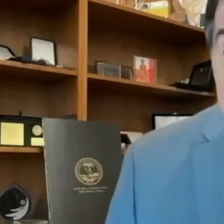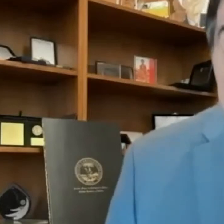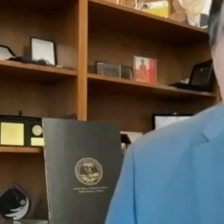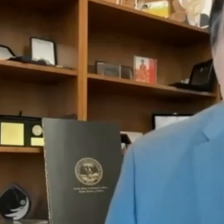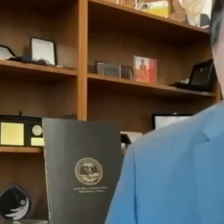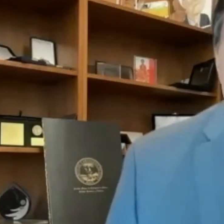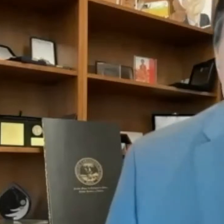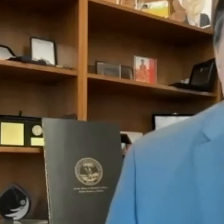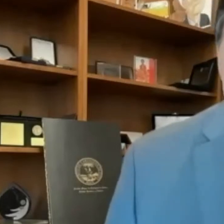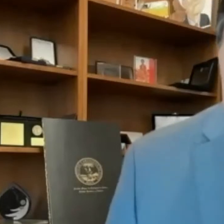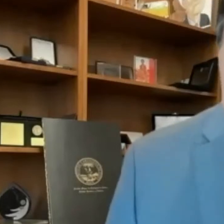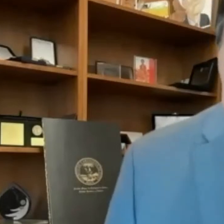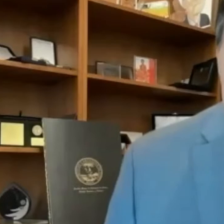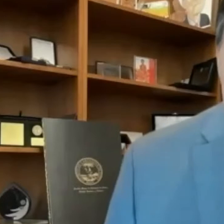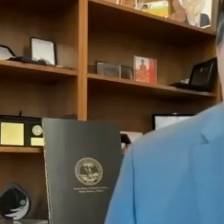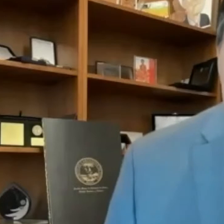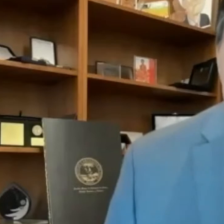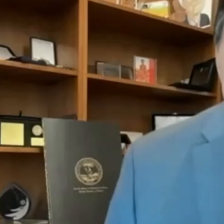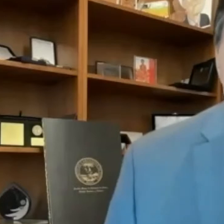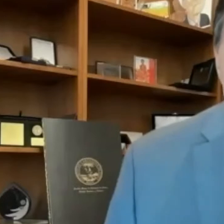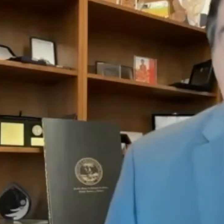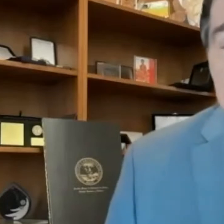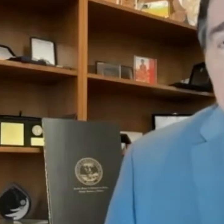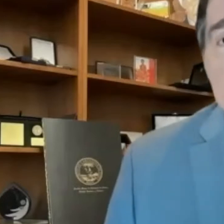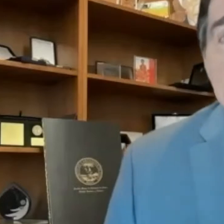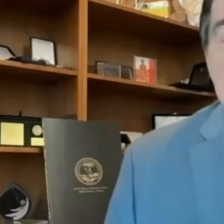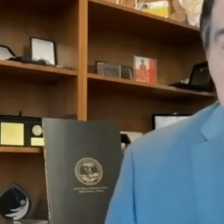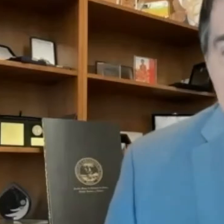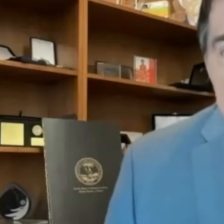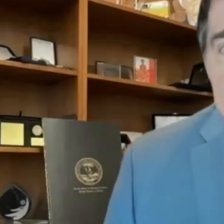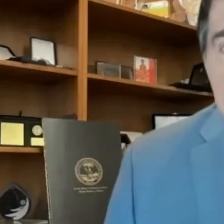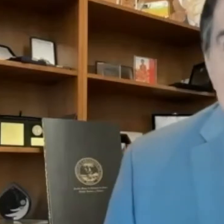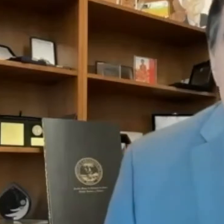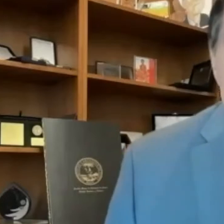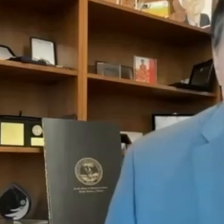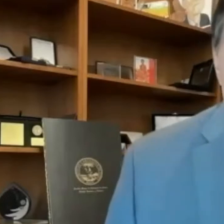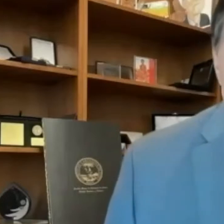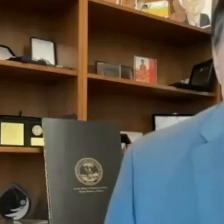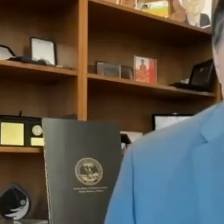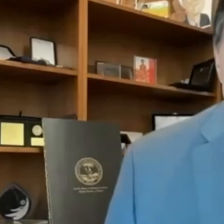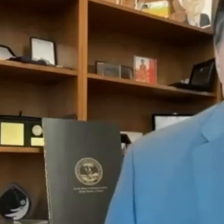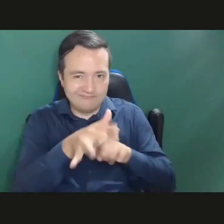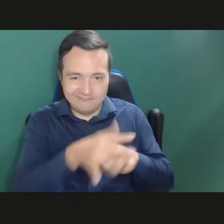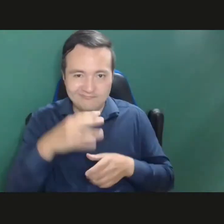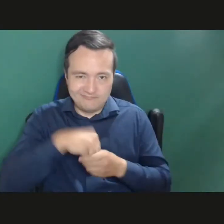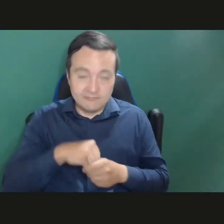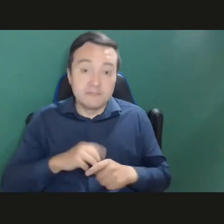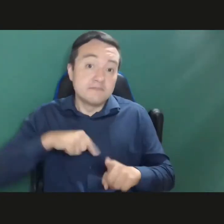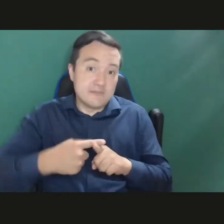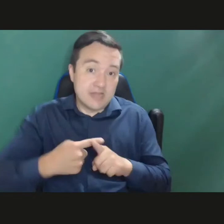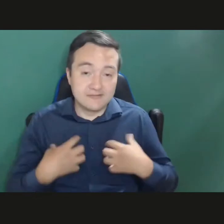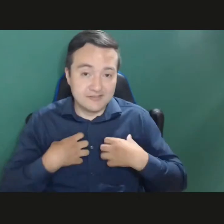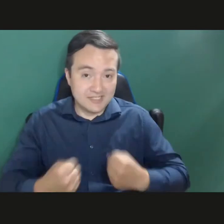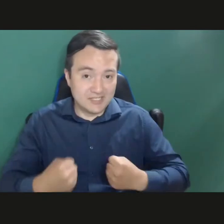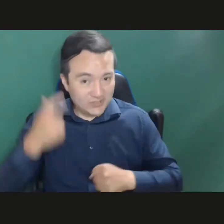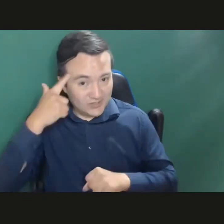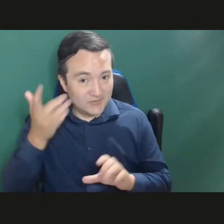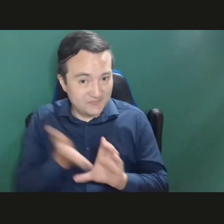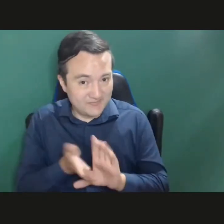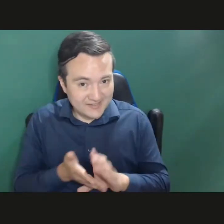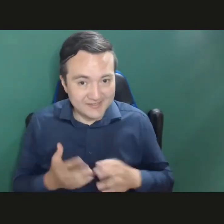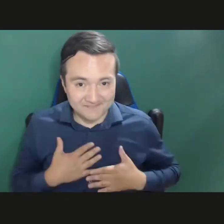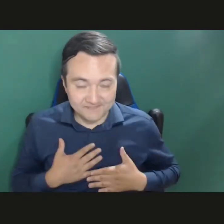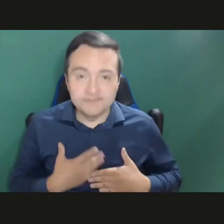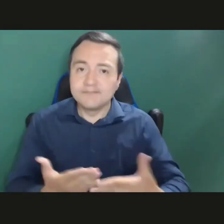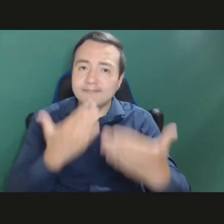you can find on the Non-Communicable Disease and Mental Health Department's webpage. Thank you